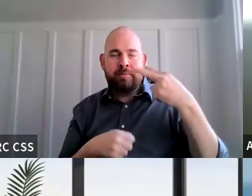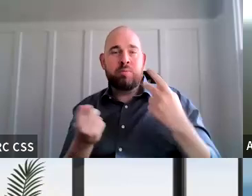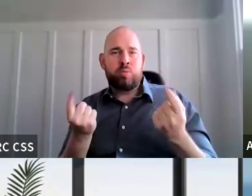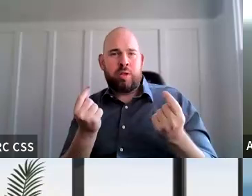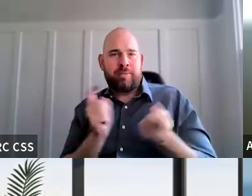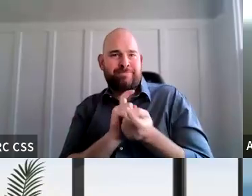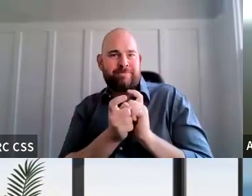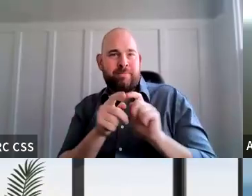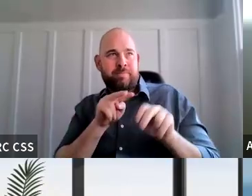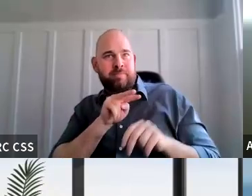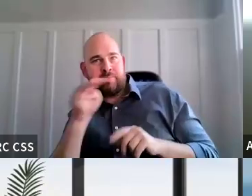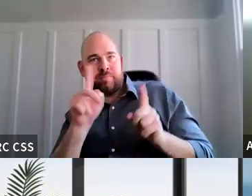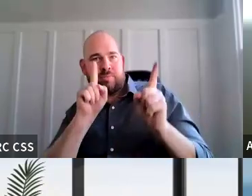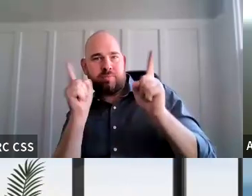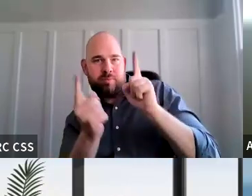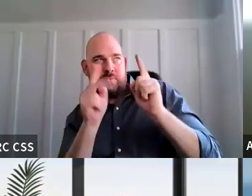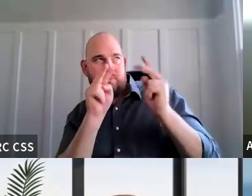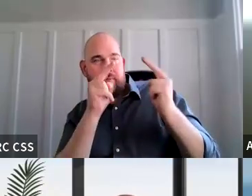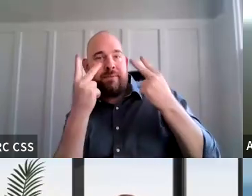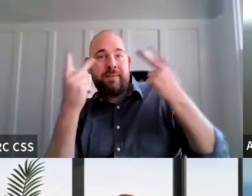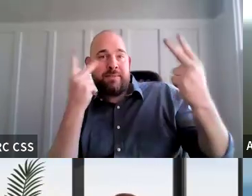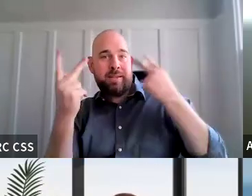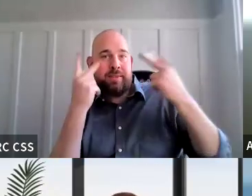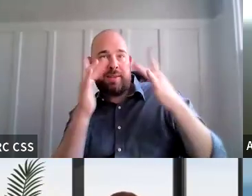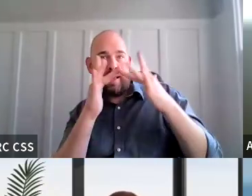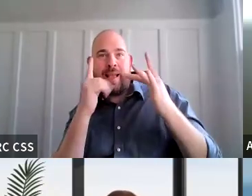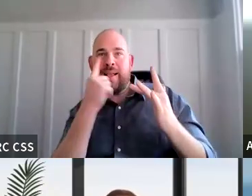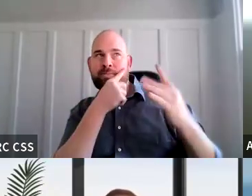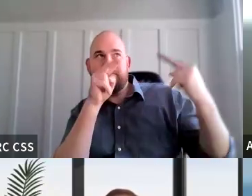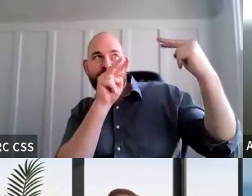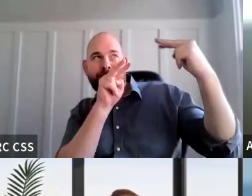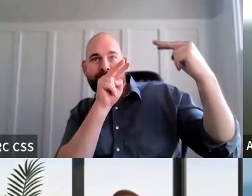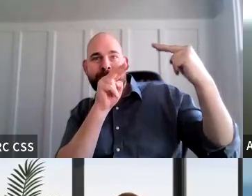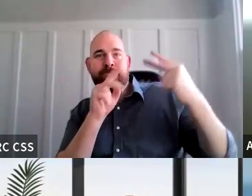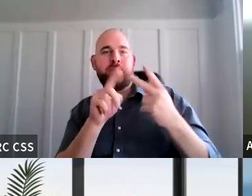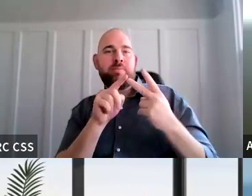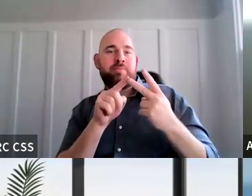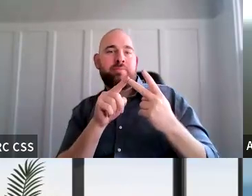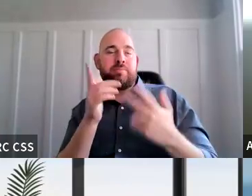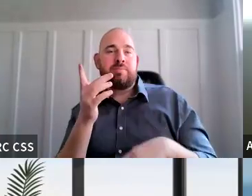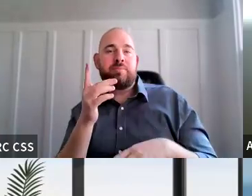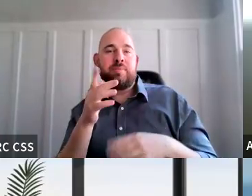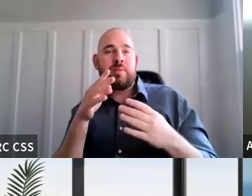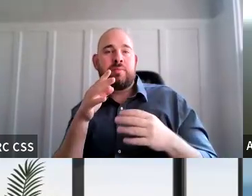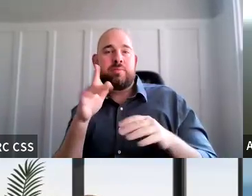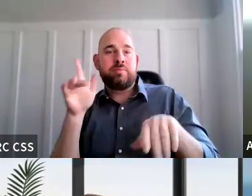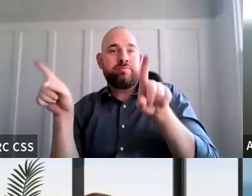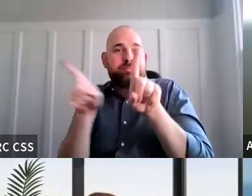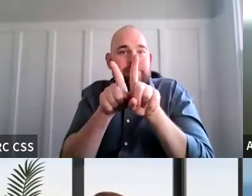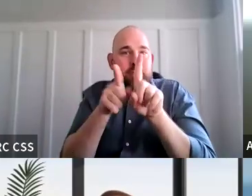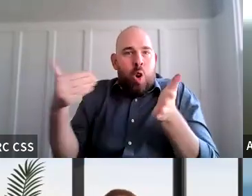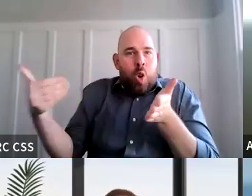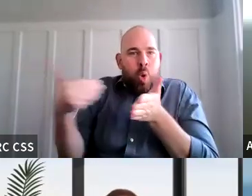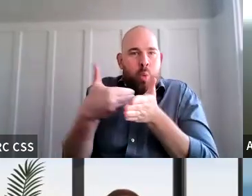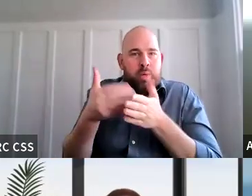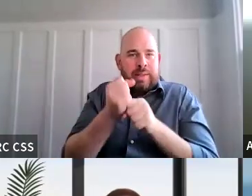and meowing, by tapping their toes on the hardwood, whatever it might be. And so when the